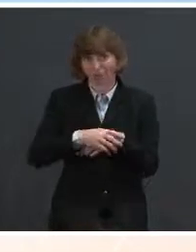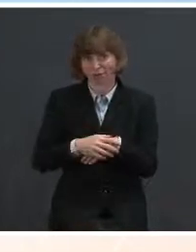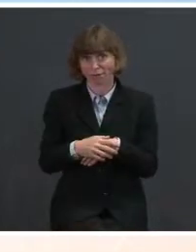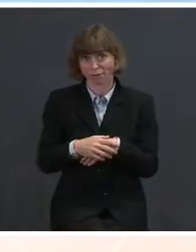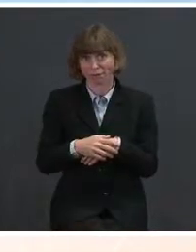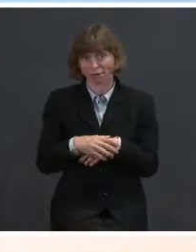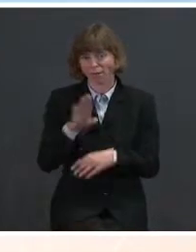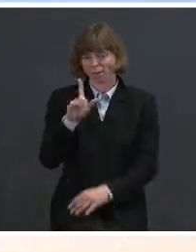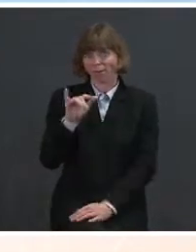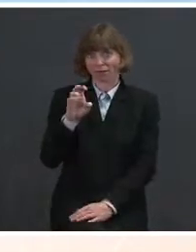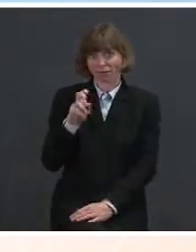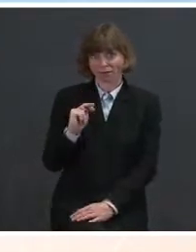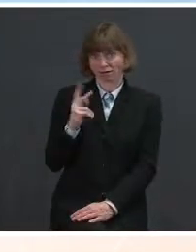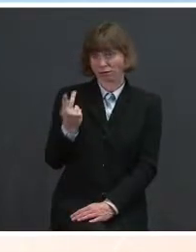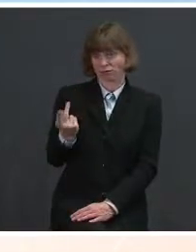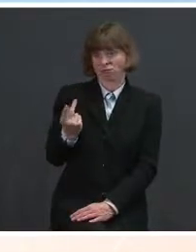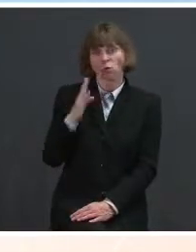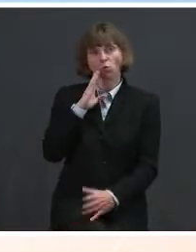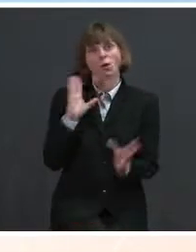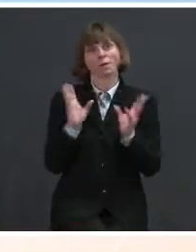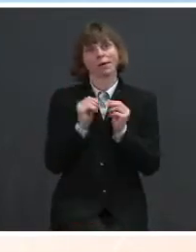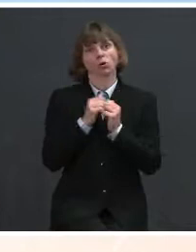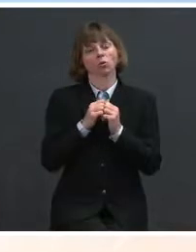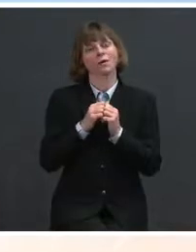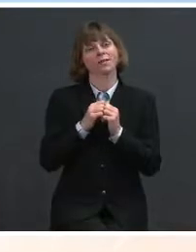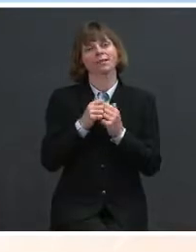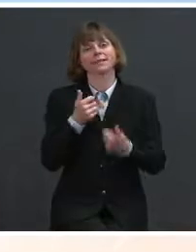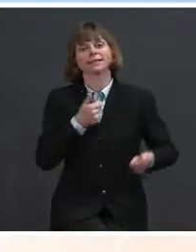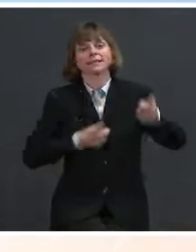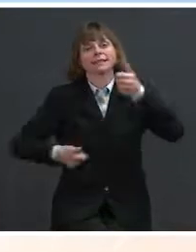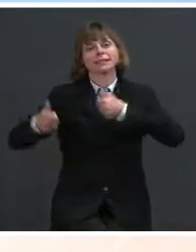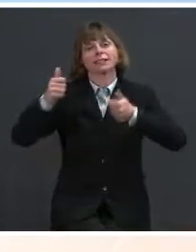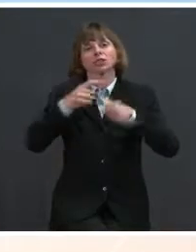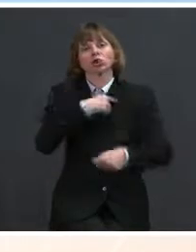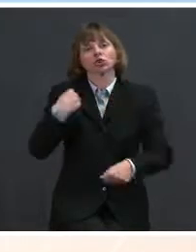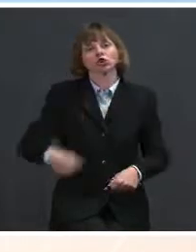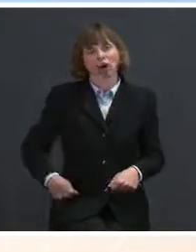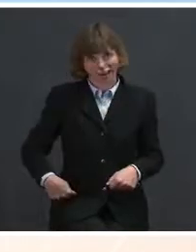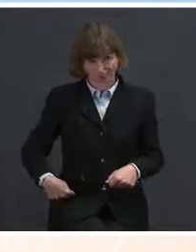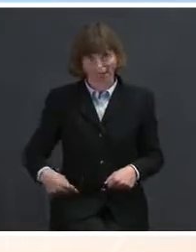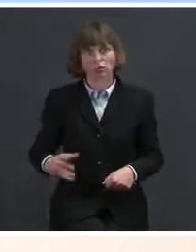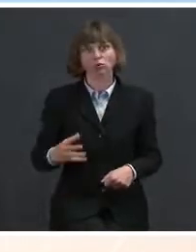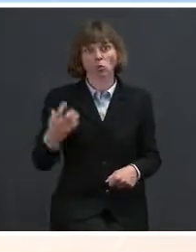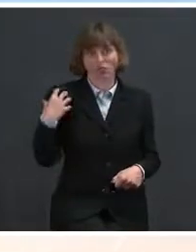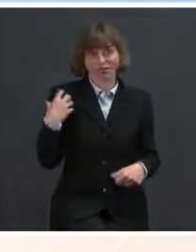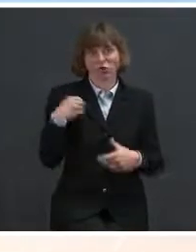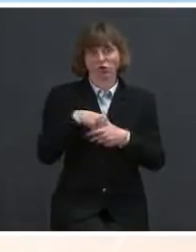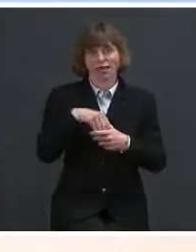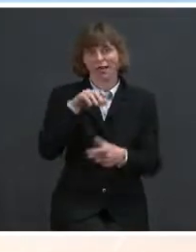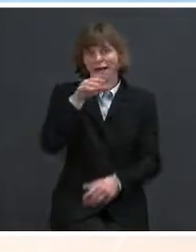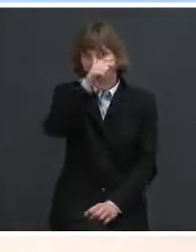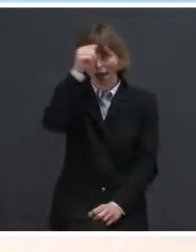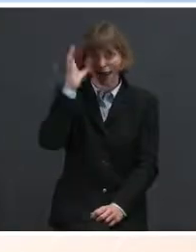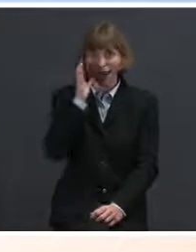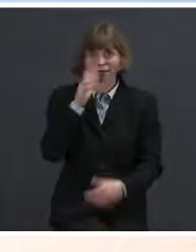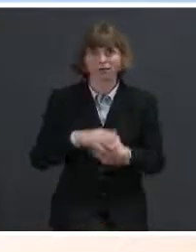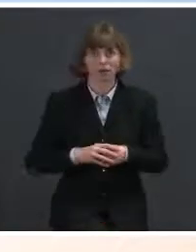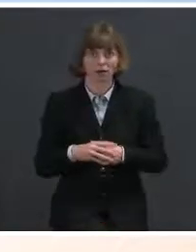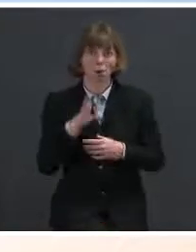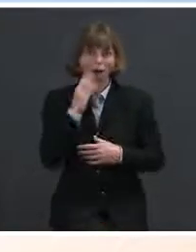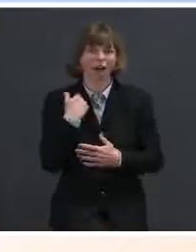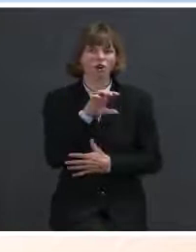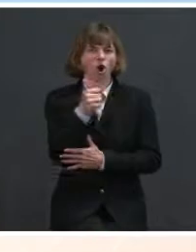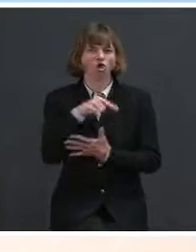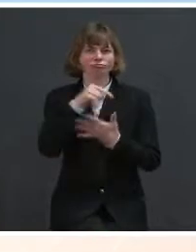subsequently meet with senior Chinese officials in Anchorage, Alaska. And we will have other high-level meetings and visits in the coming weeks with